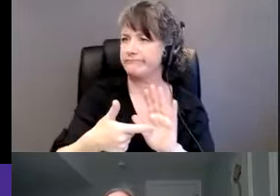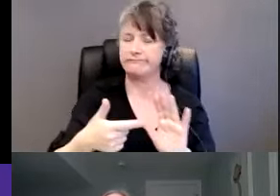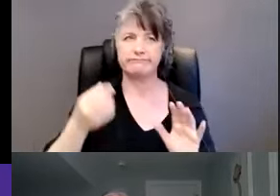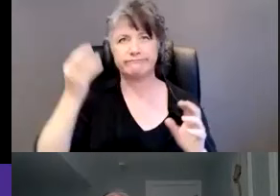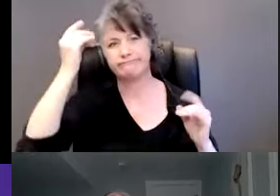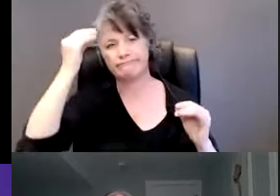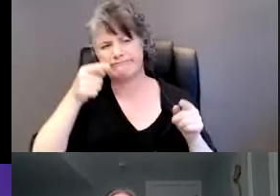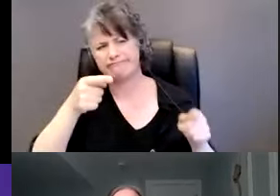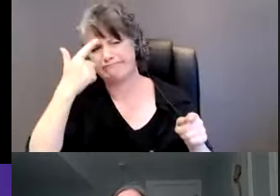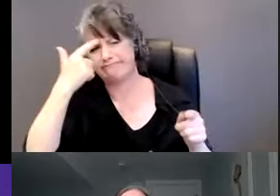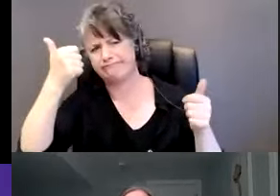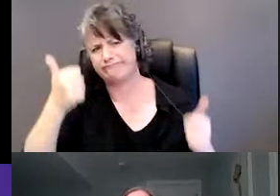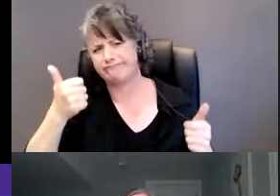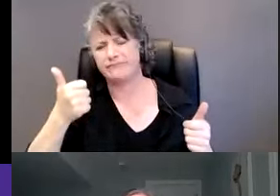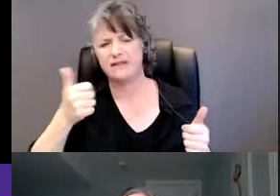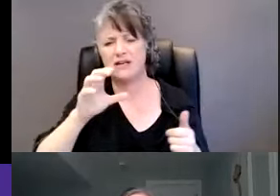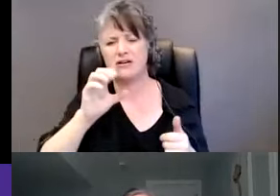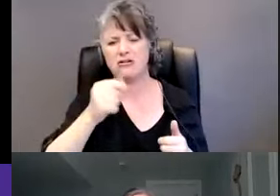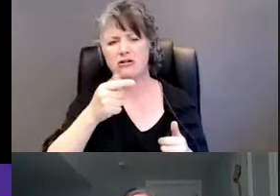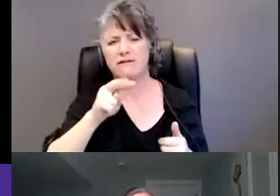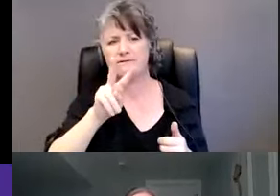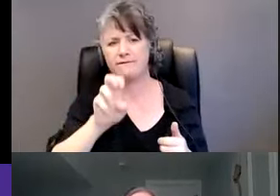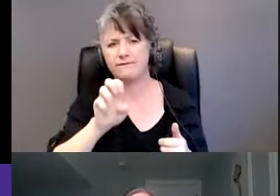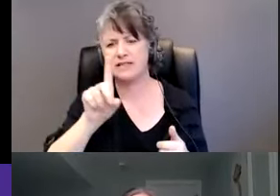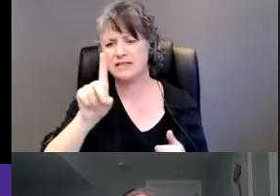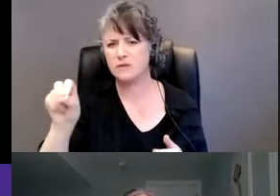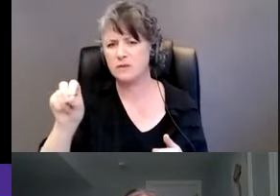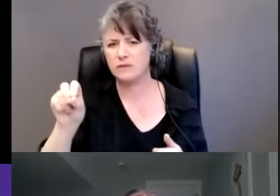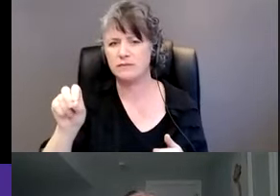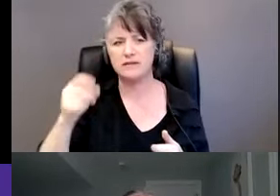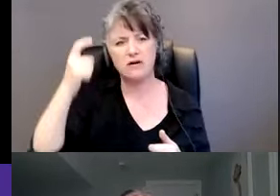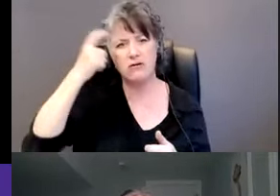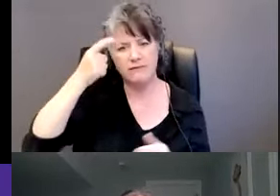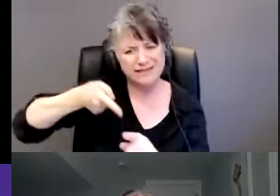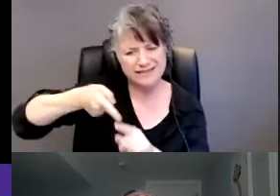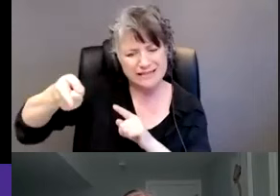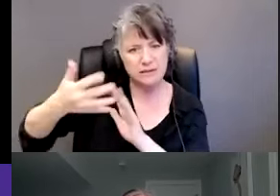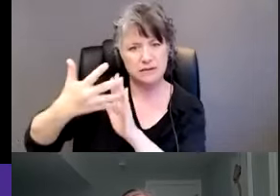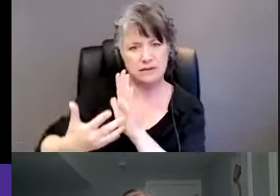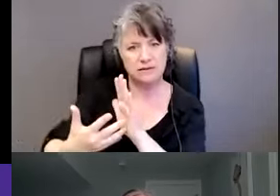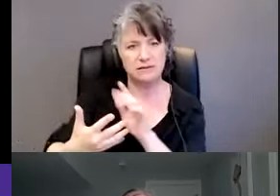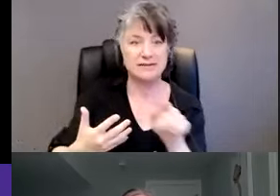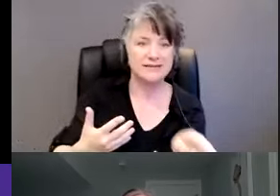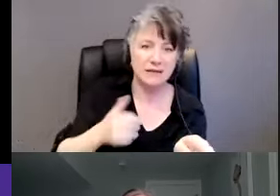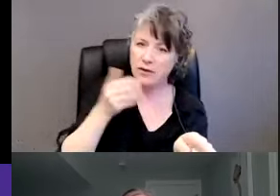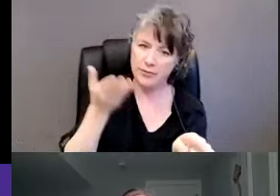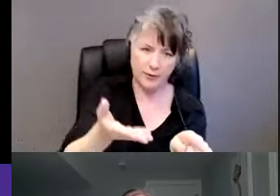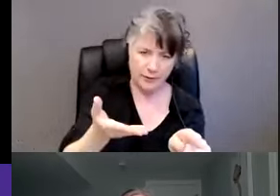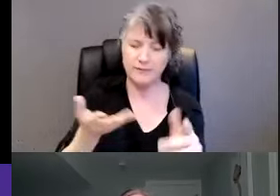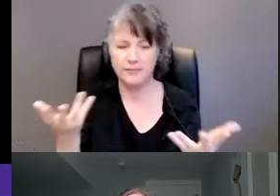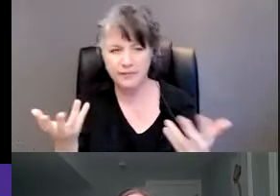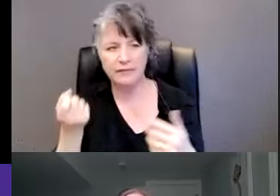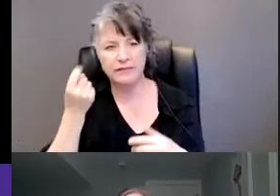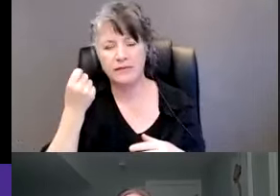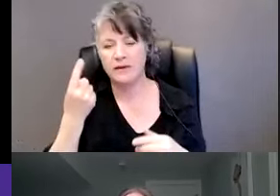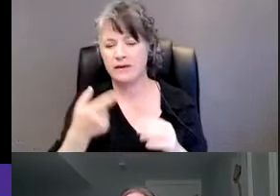a cognitive disorder, would be cognitive testing. And that's a part that needs to be there. So, for example,